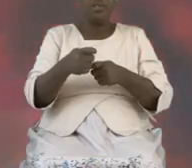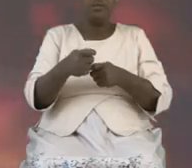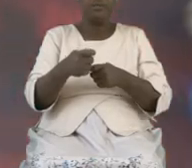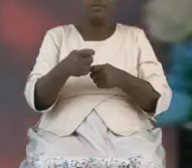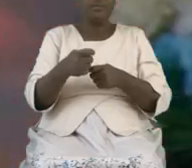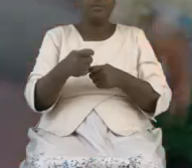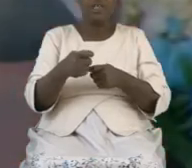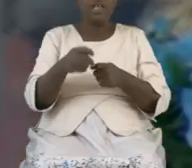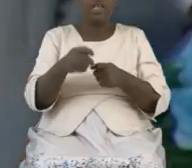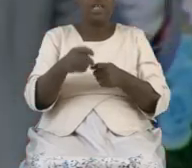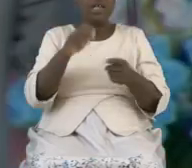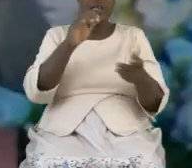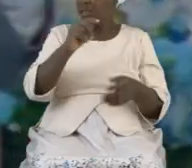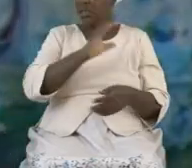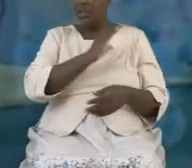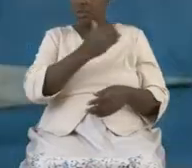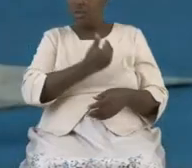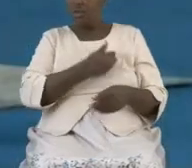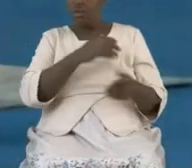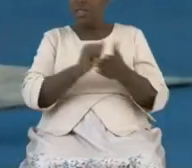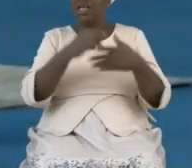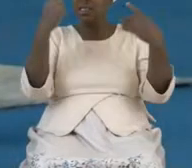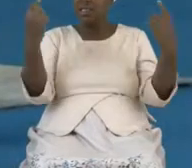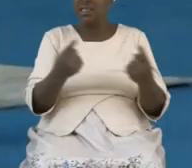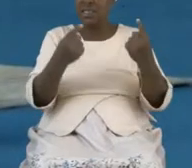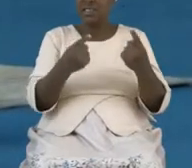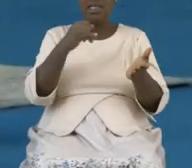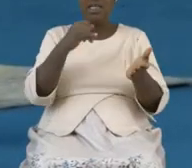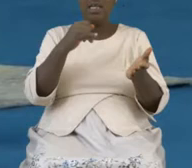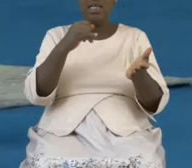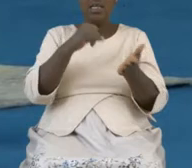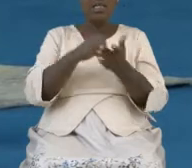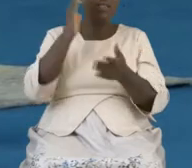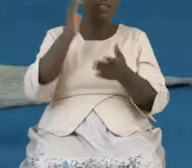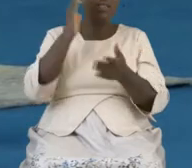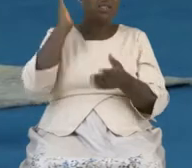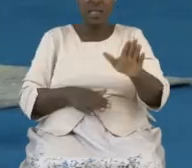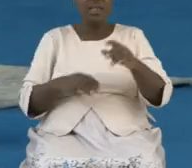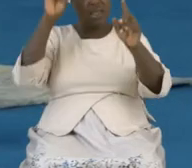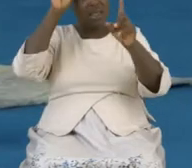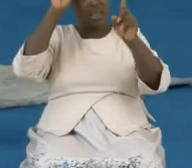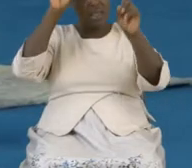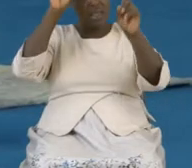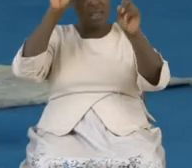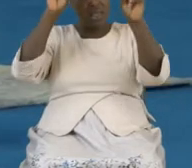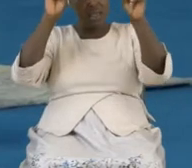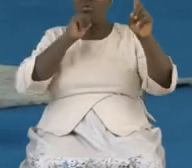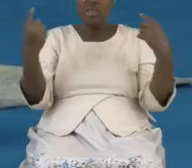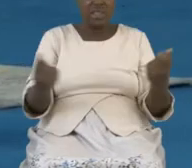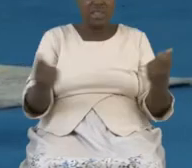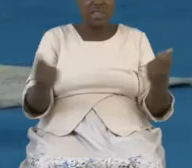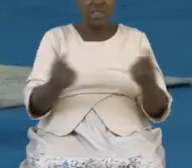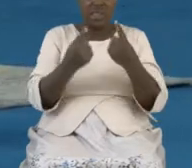that sinneth, it shall die. He did not sin, we sinned. And